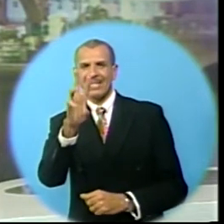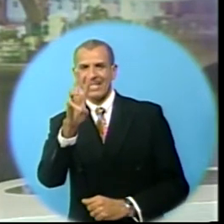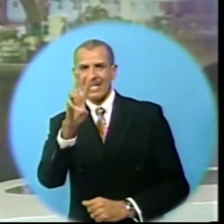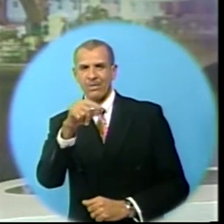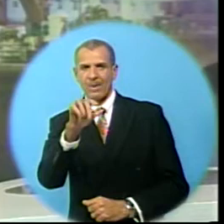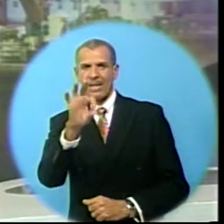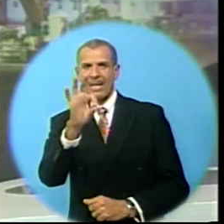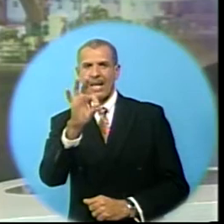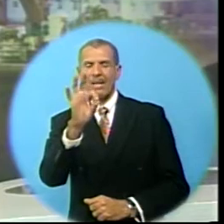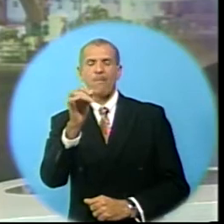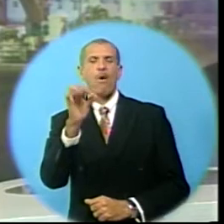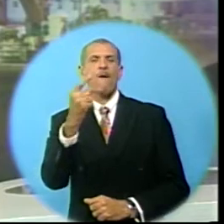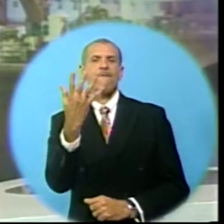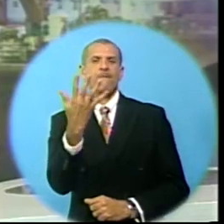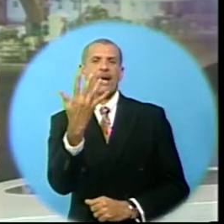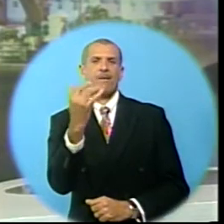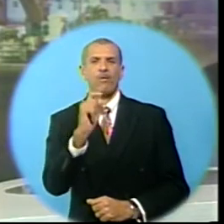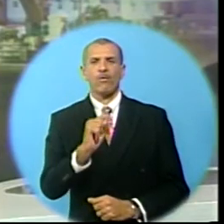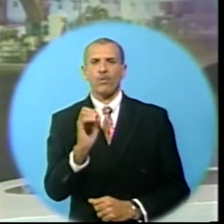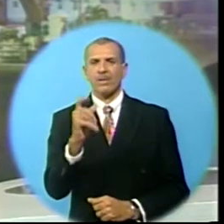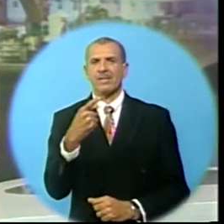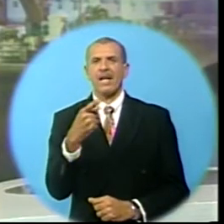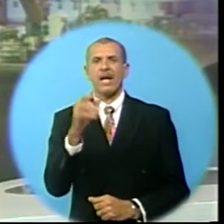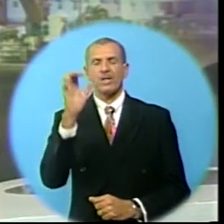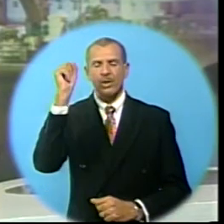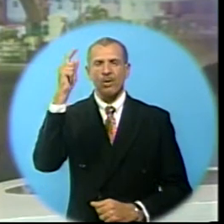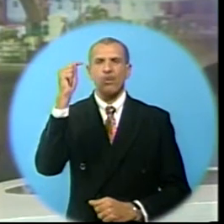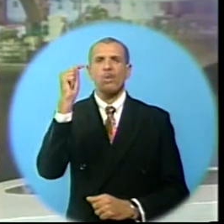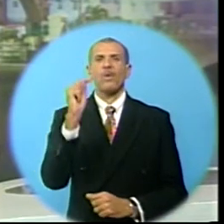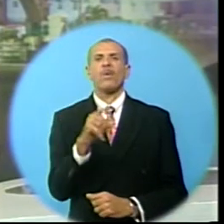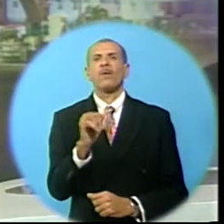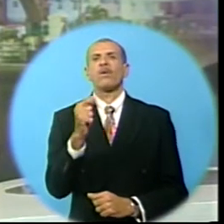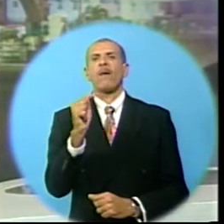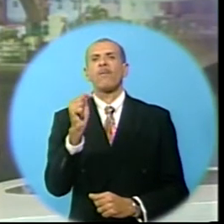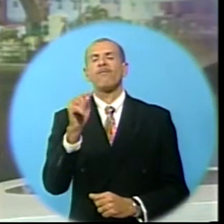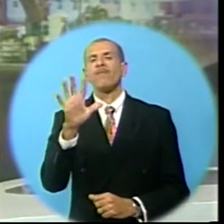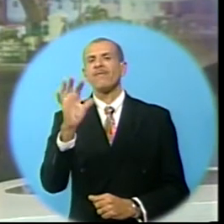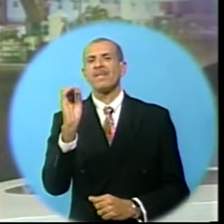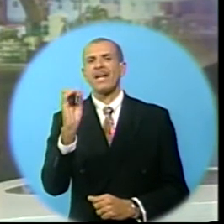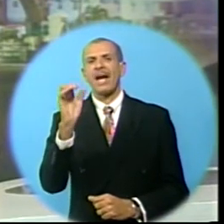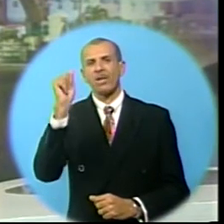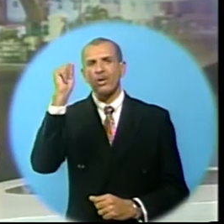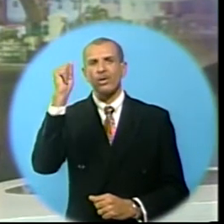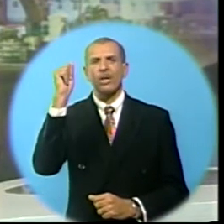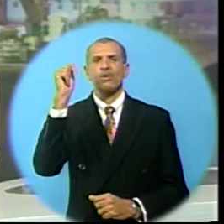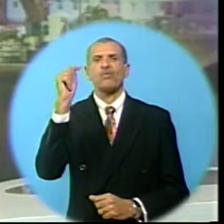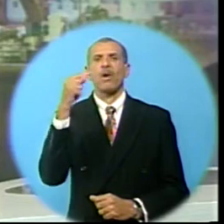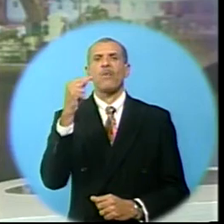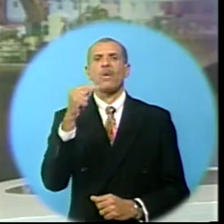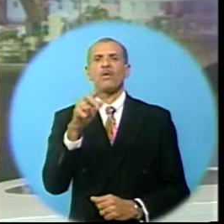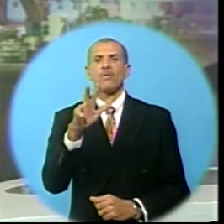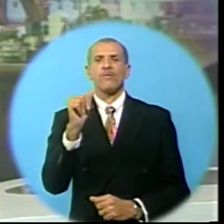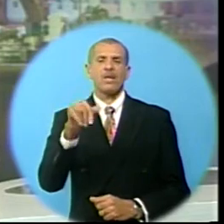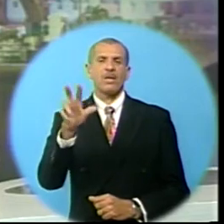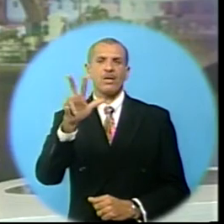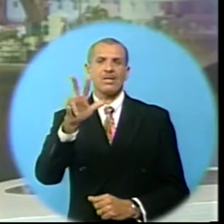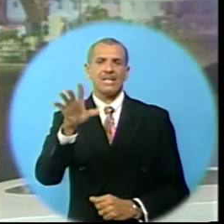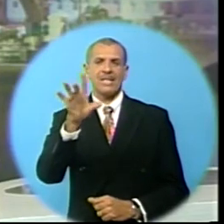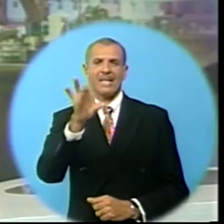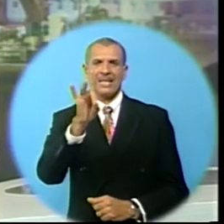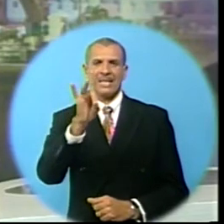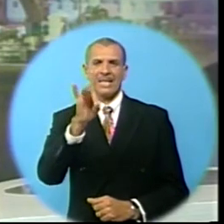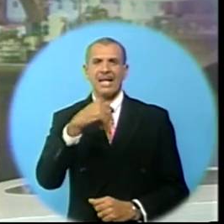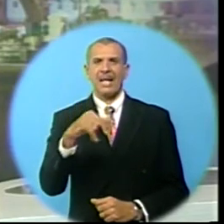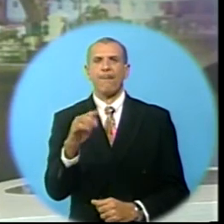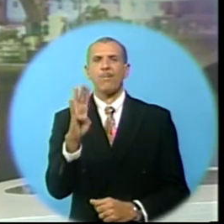19.5 overs, with Shane Howard top scoring with 50, while Antonio Strawn took 3 for 38, as Bourne's Land only